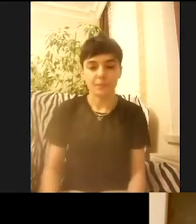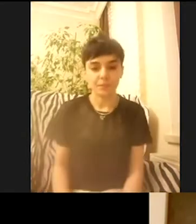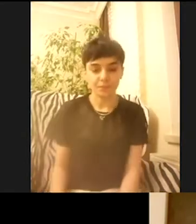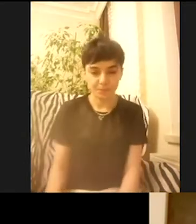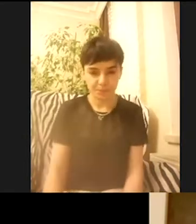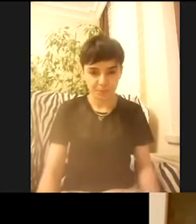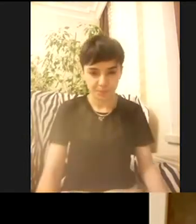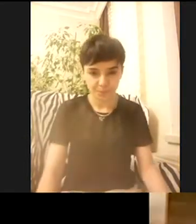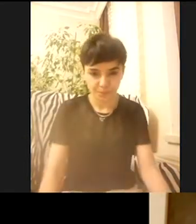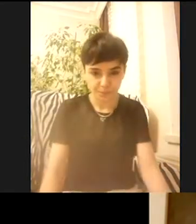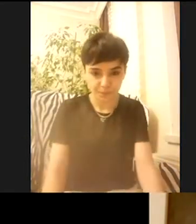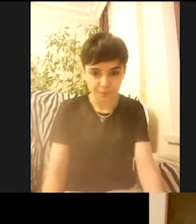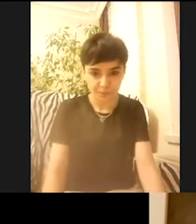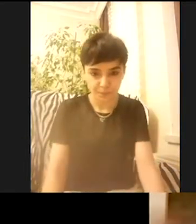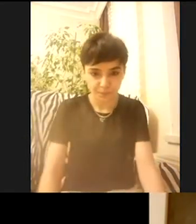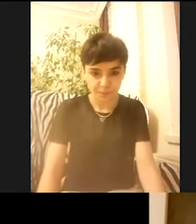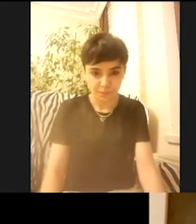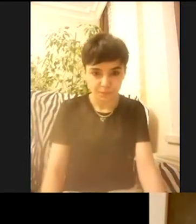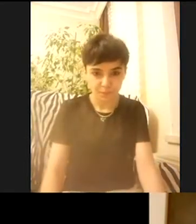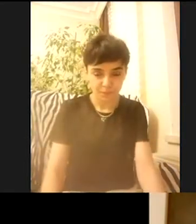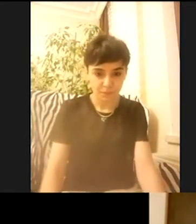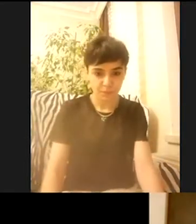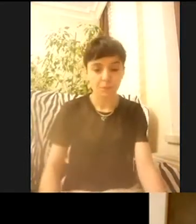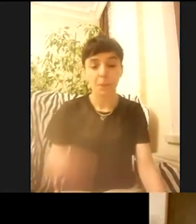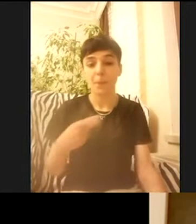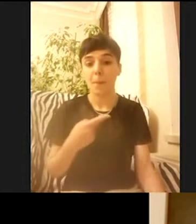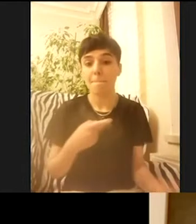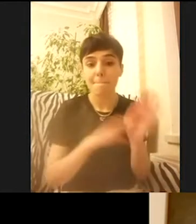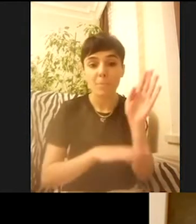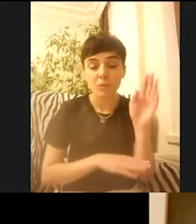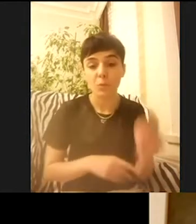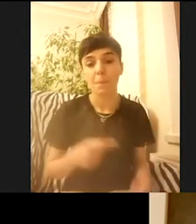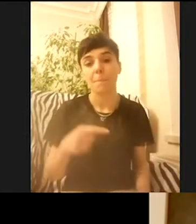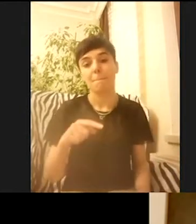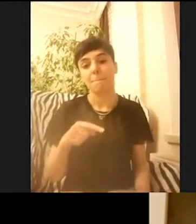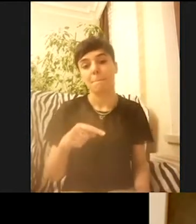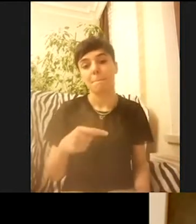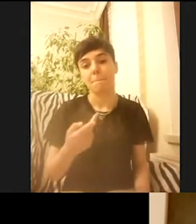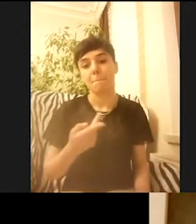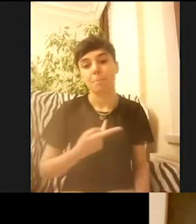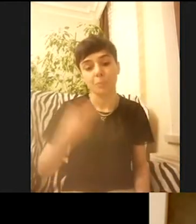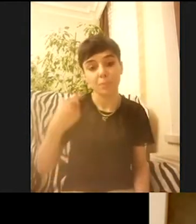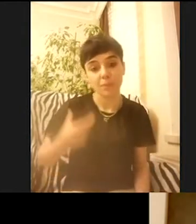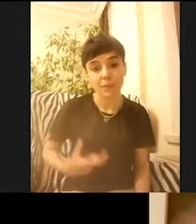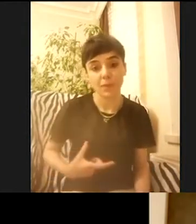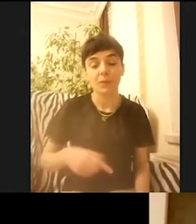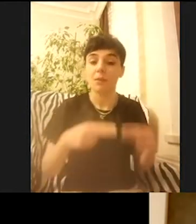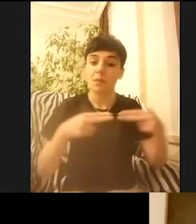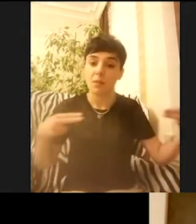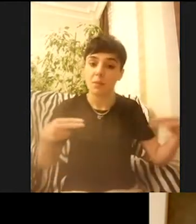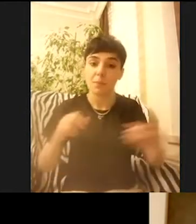borders between things. So a personal story becomes my work of art, and then my work of art reflects back on my practice and